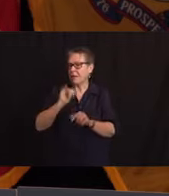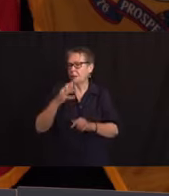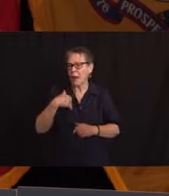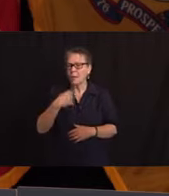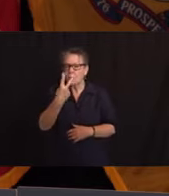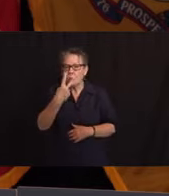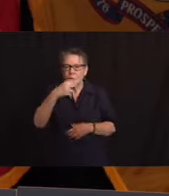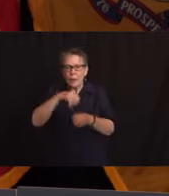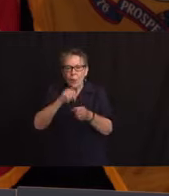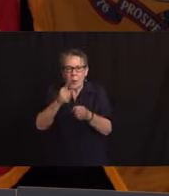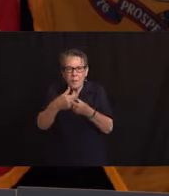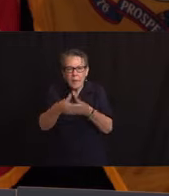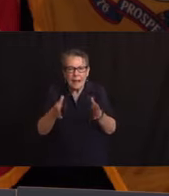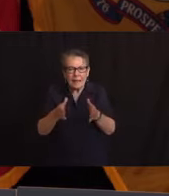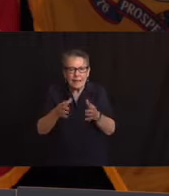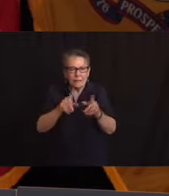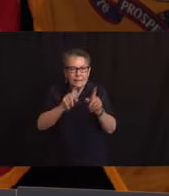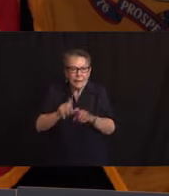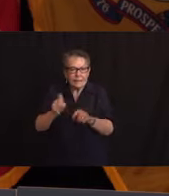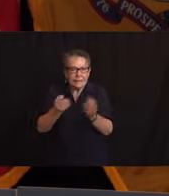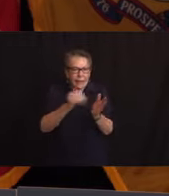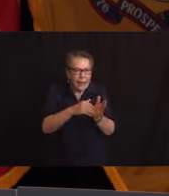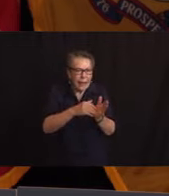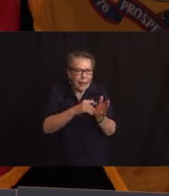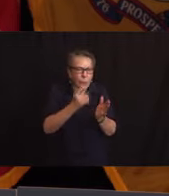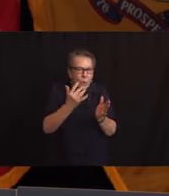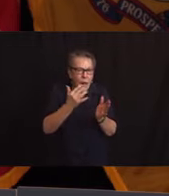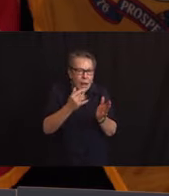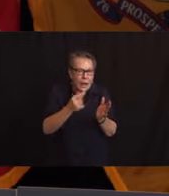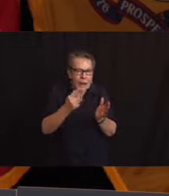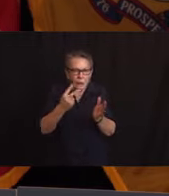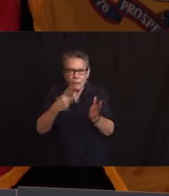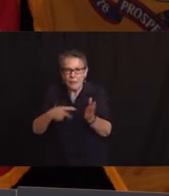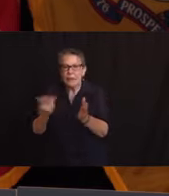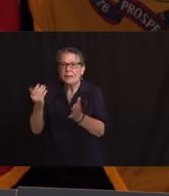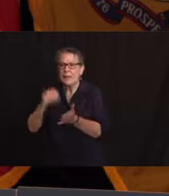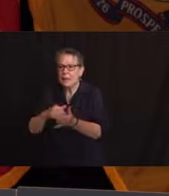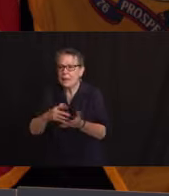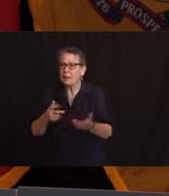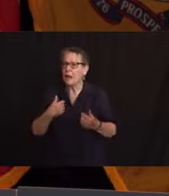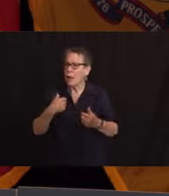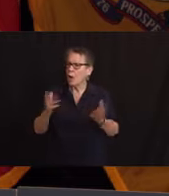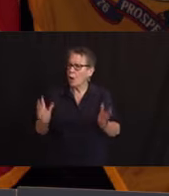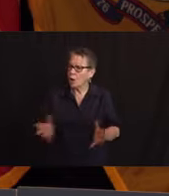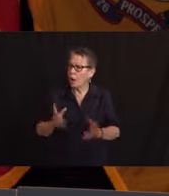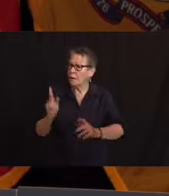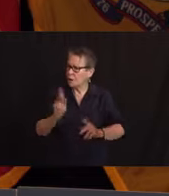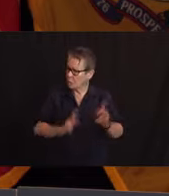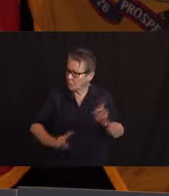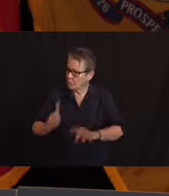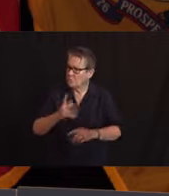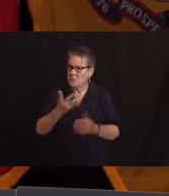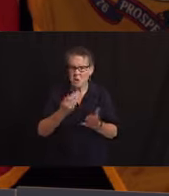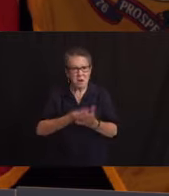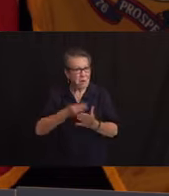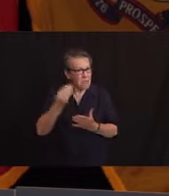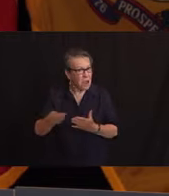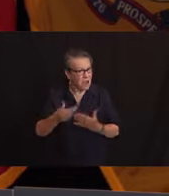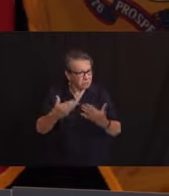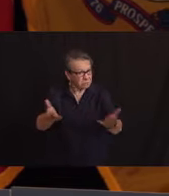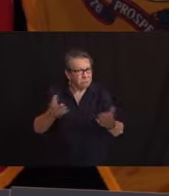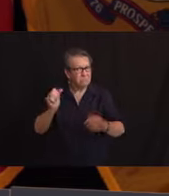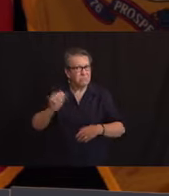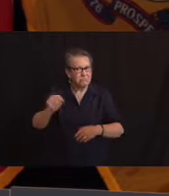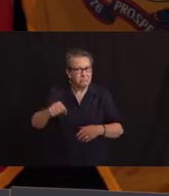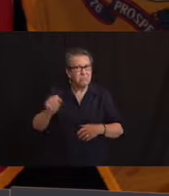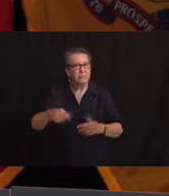do it. So yes, we like these tests. I do encourage people to do it. I do encourage that certainly if they're positive, or if you're not sure, or